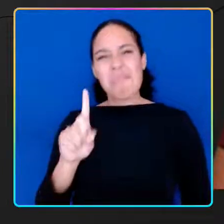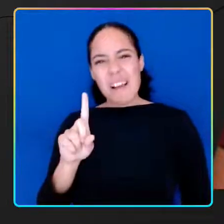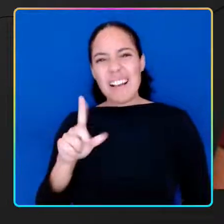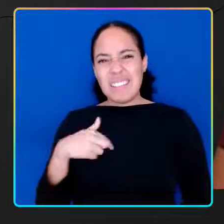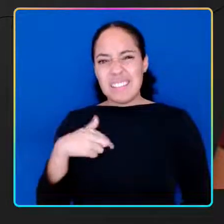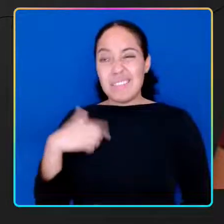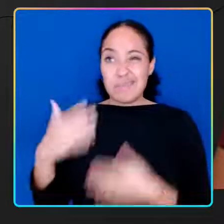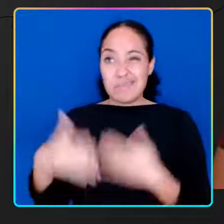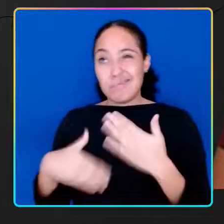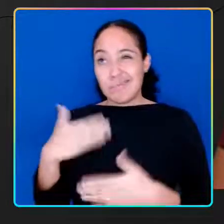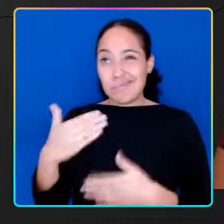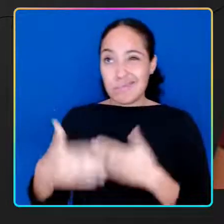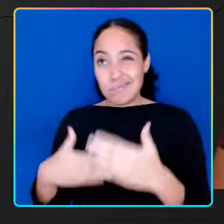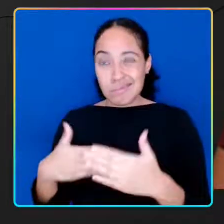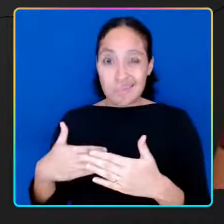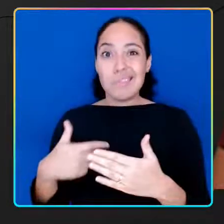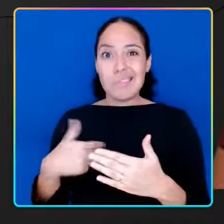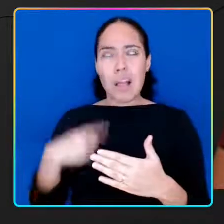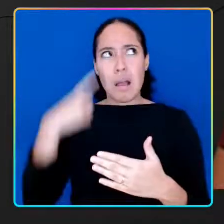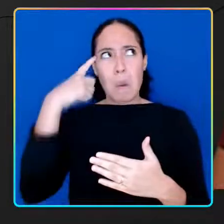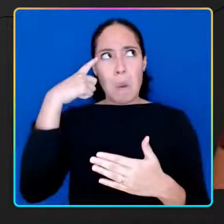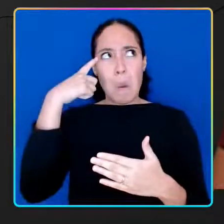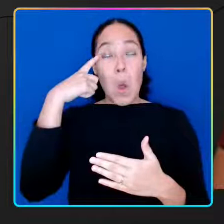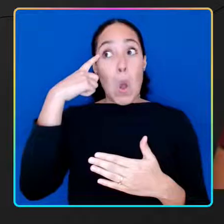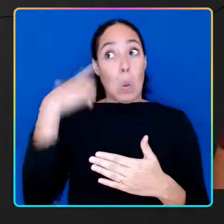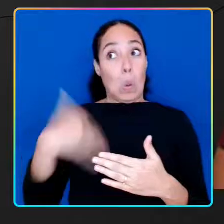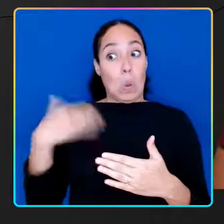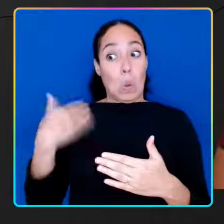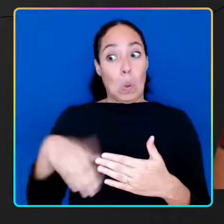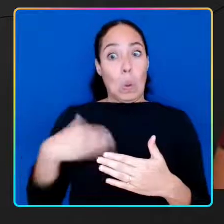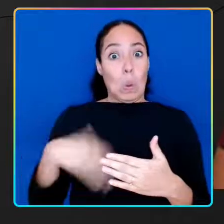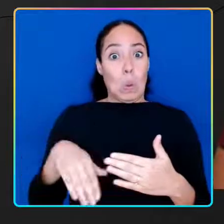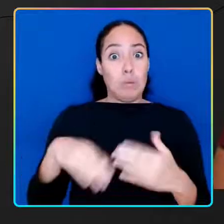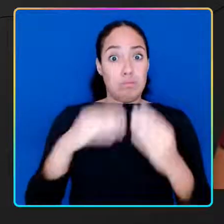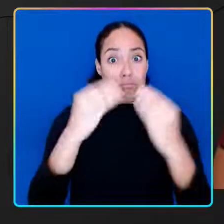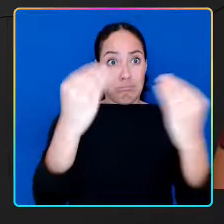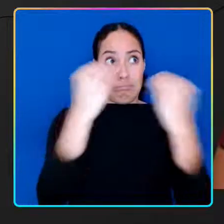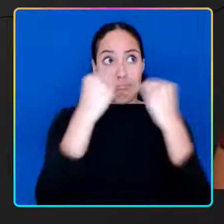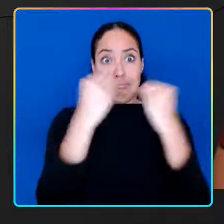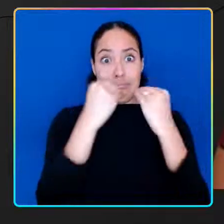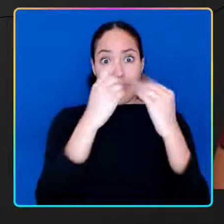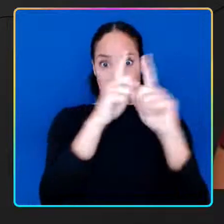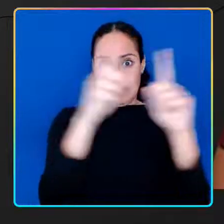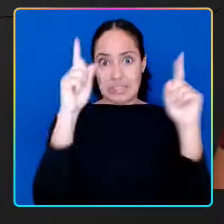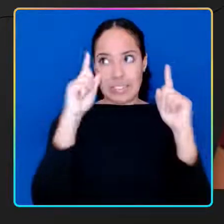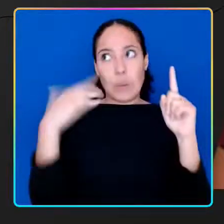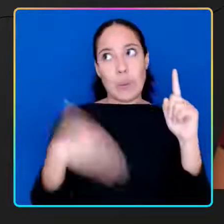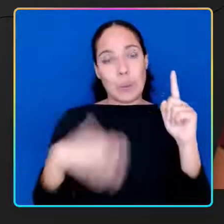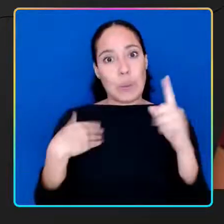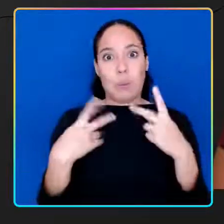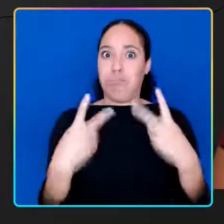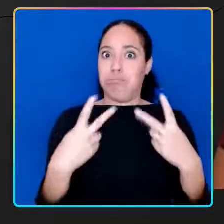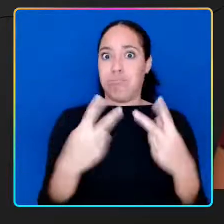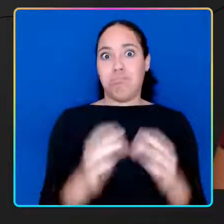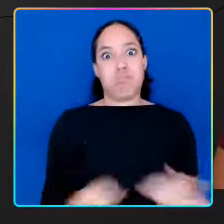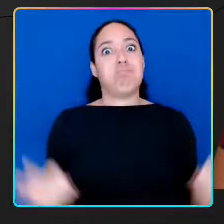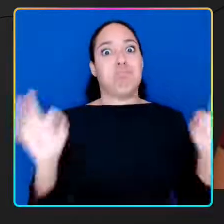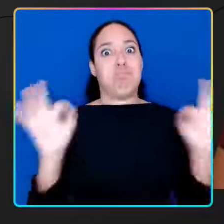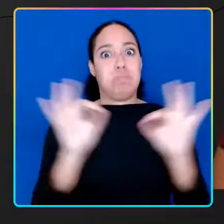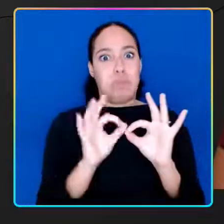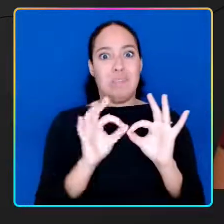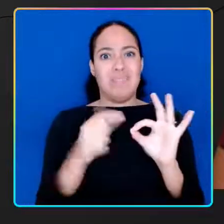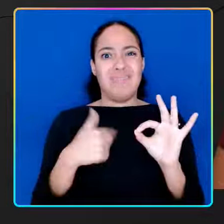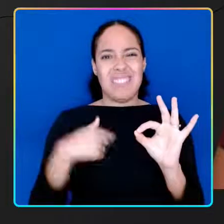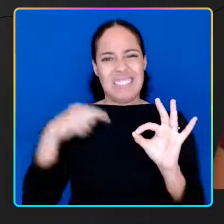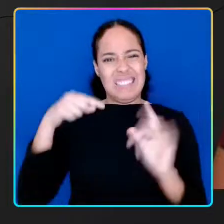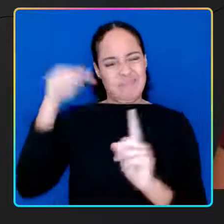realized how important it was to have this education, I got really good at it, especially math. So I was a terrible math student.